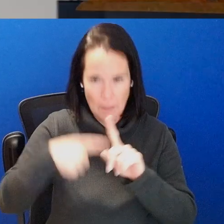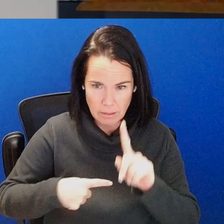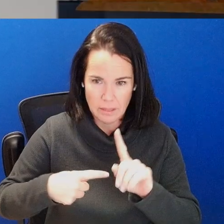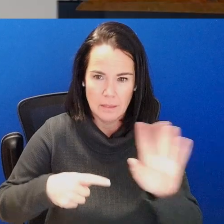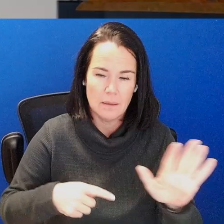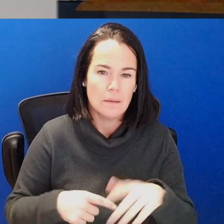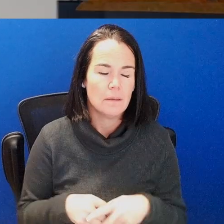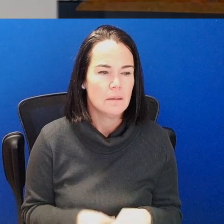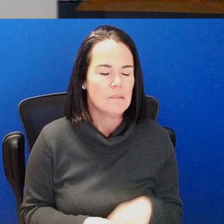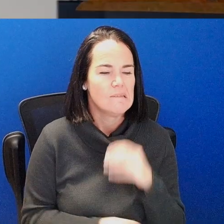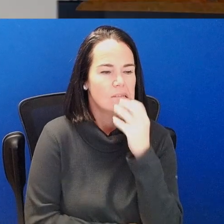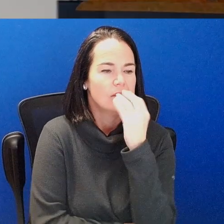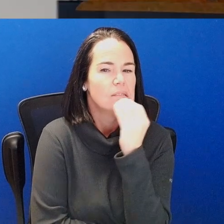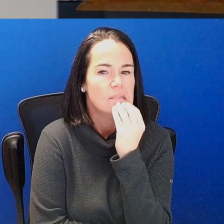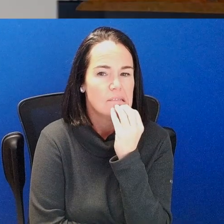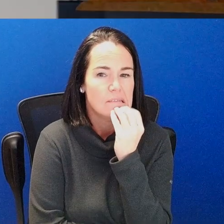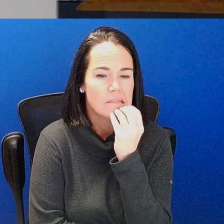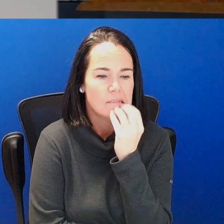month?